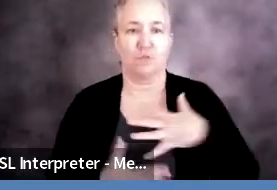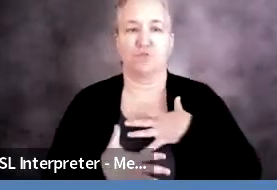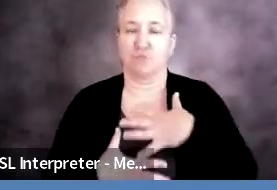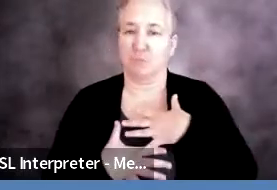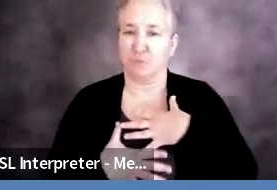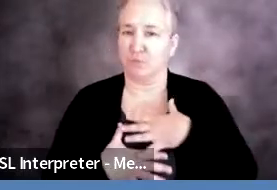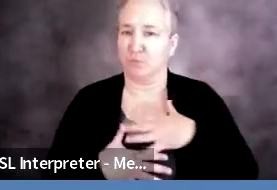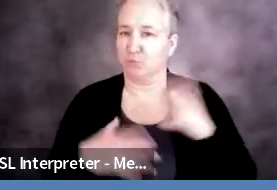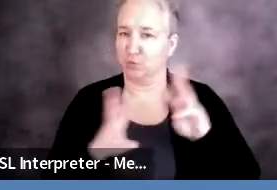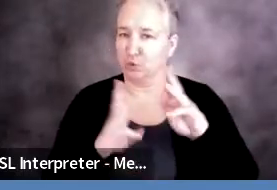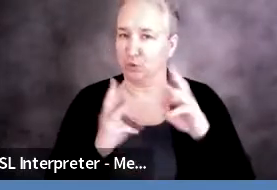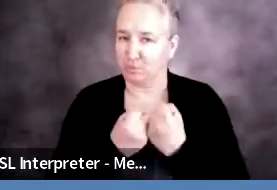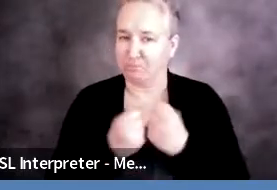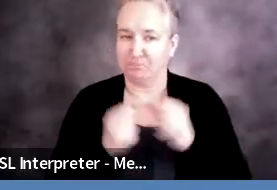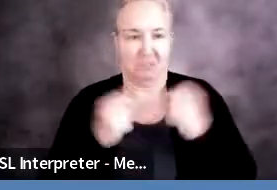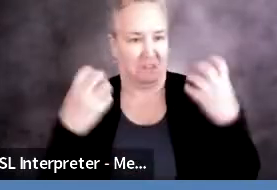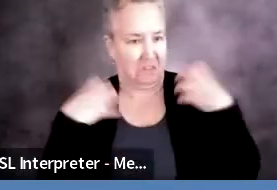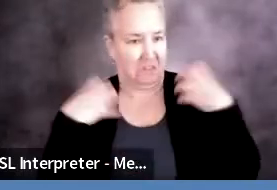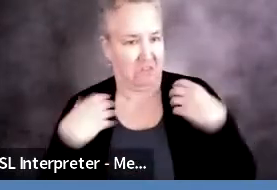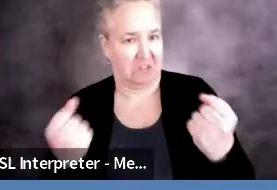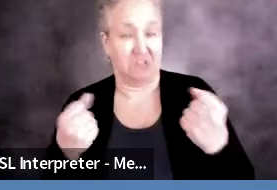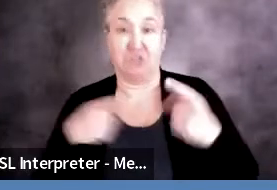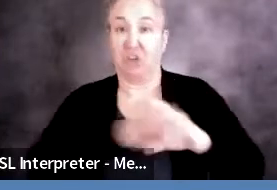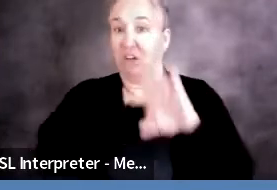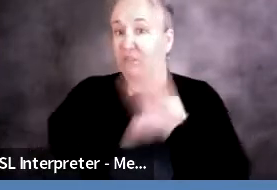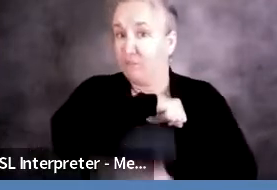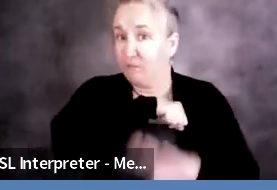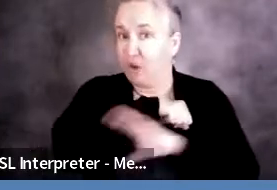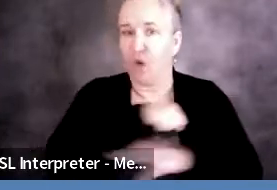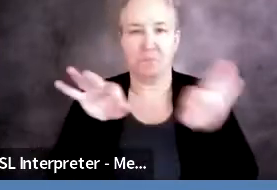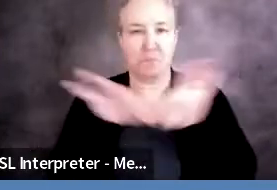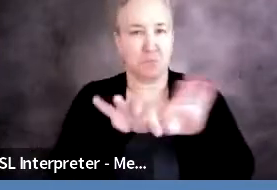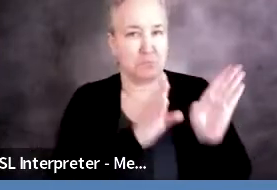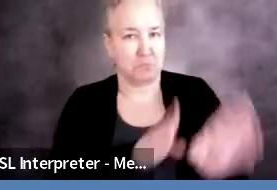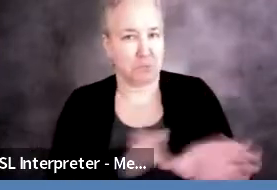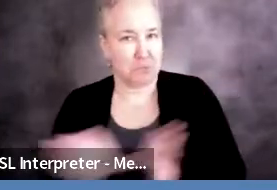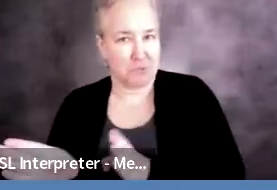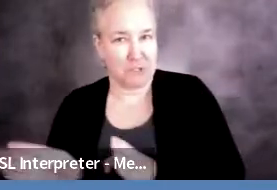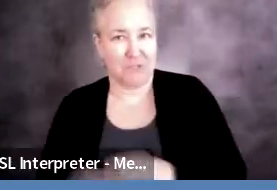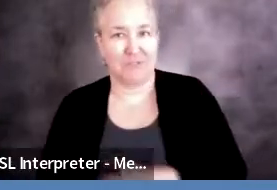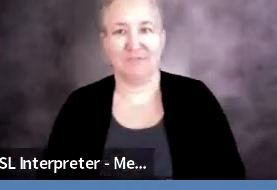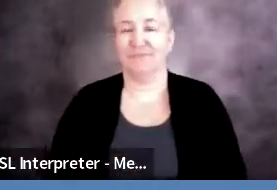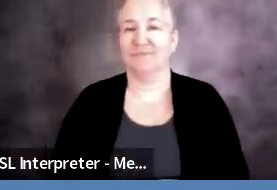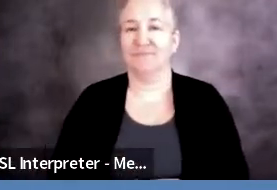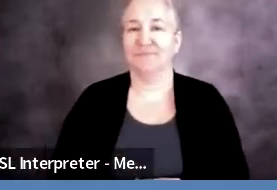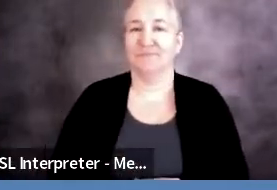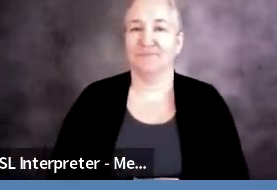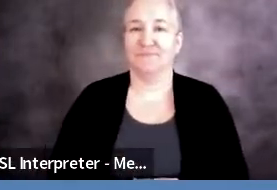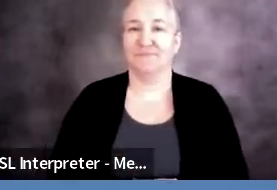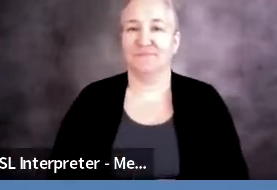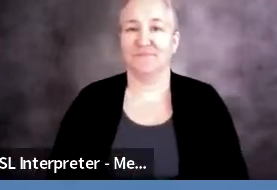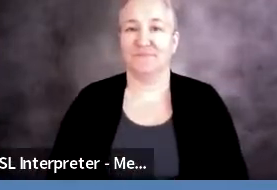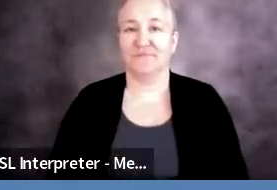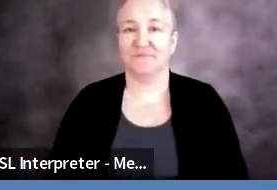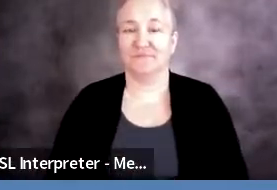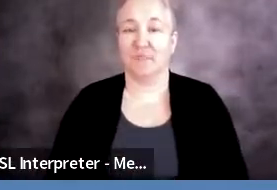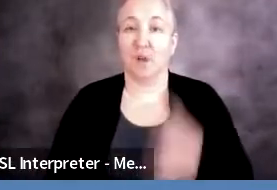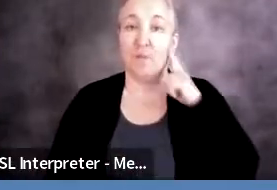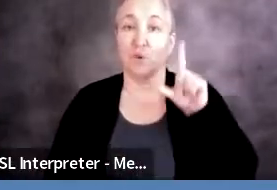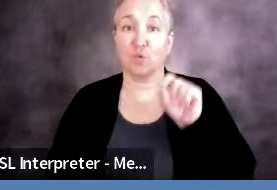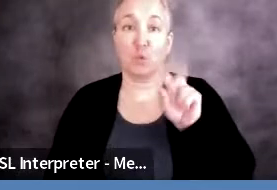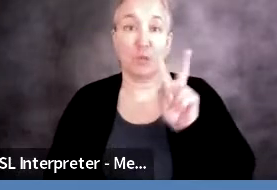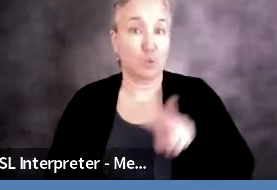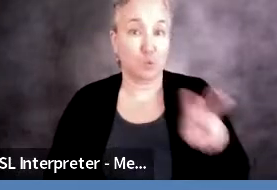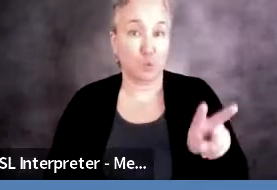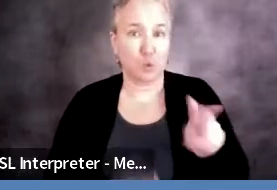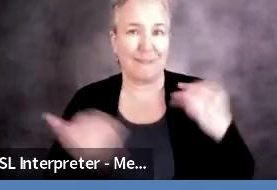staying healthy and prepared during the fall season. This is the second workshop of